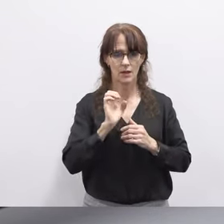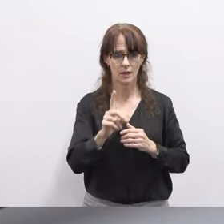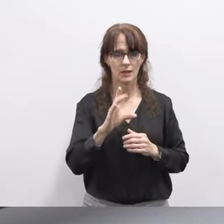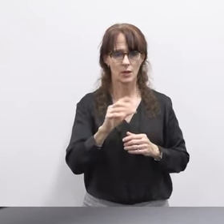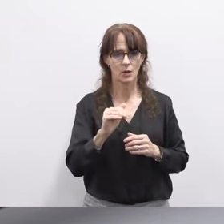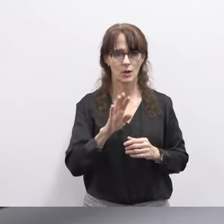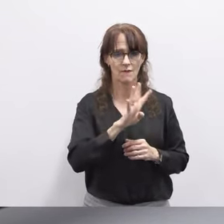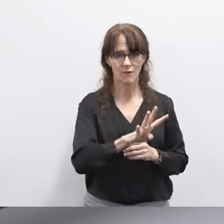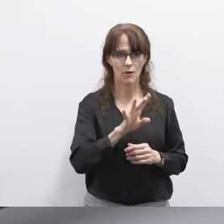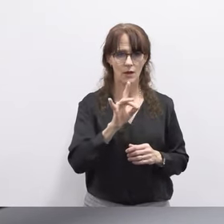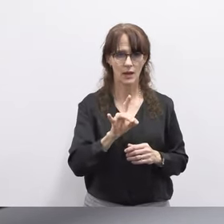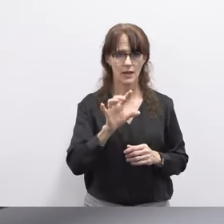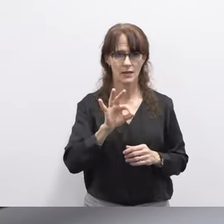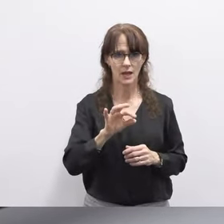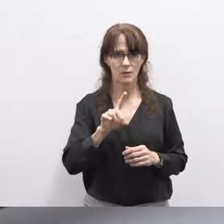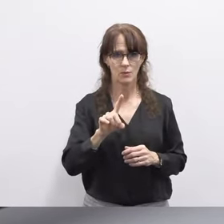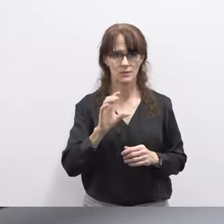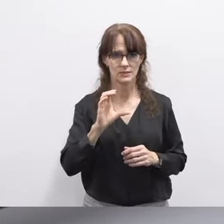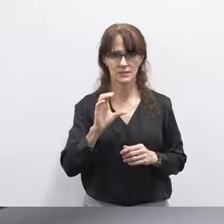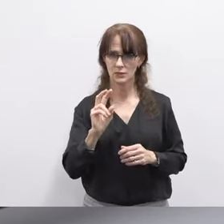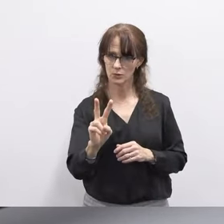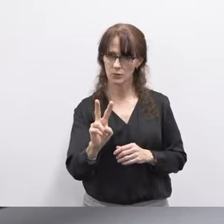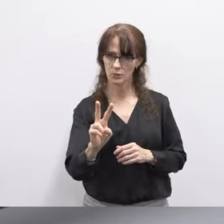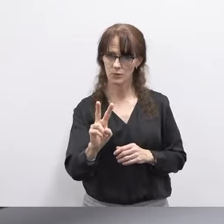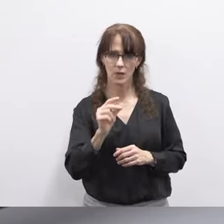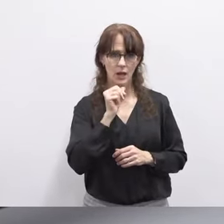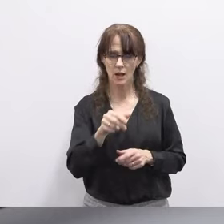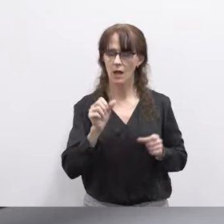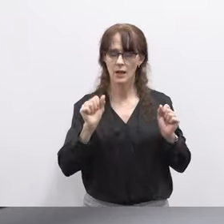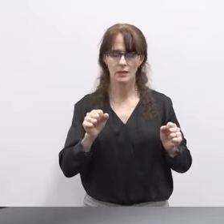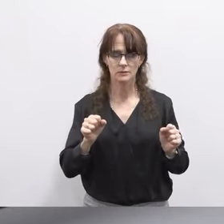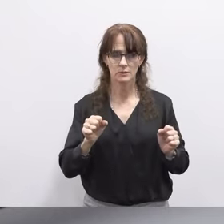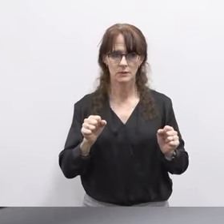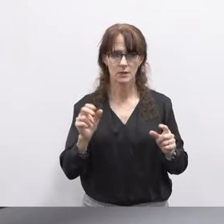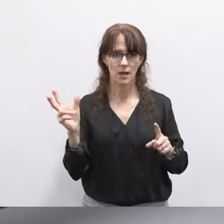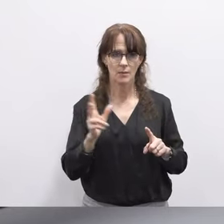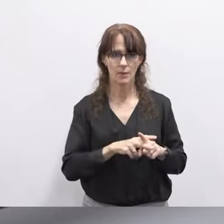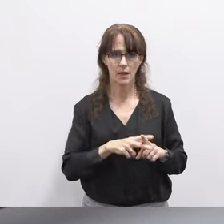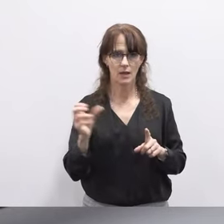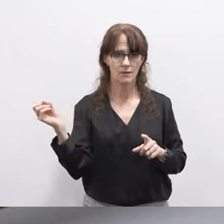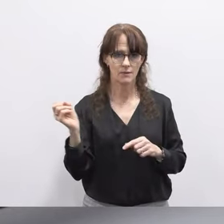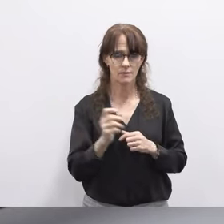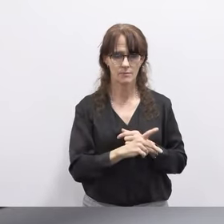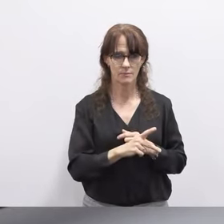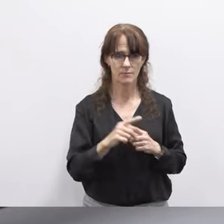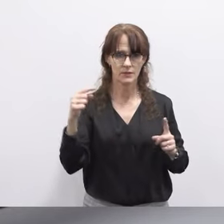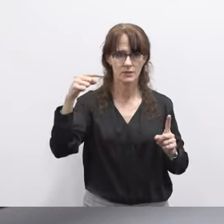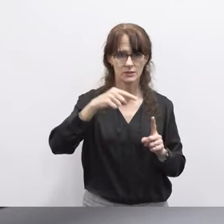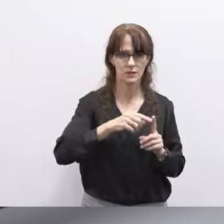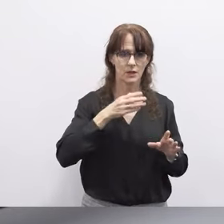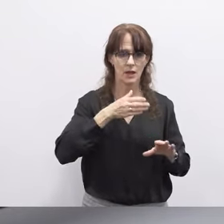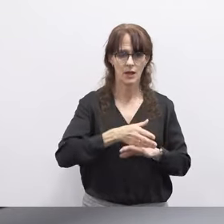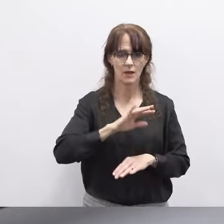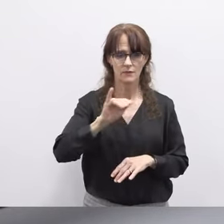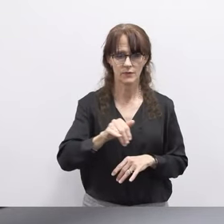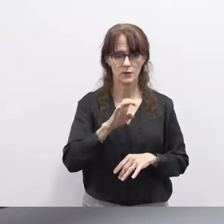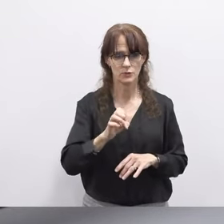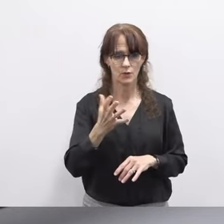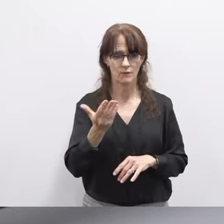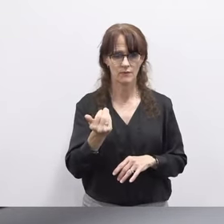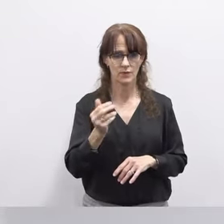Codes 48915C2 and would not be eligible to apply for readmission until after June